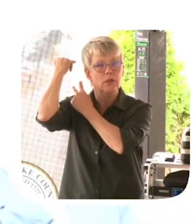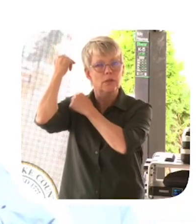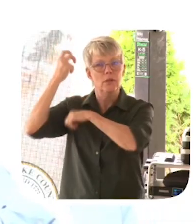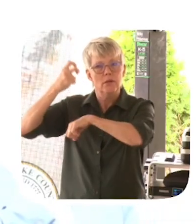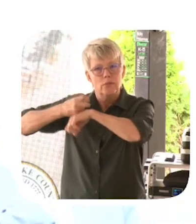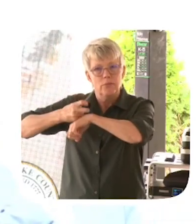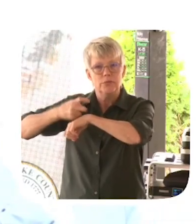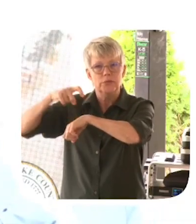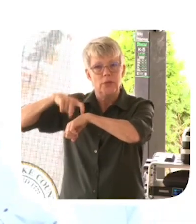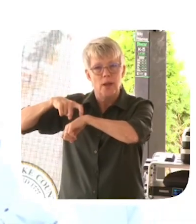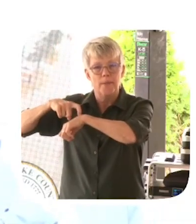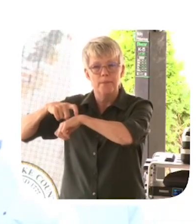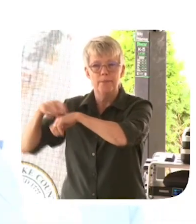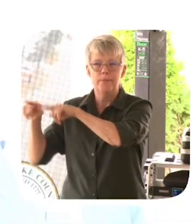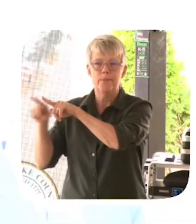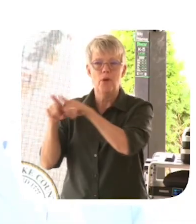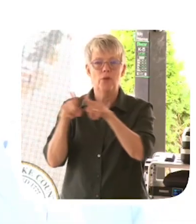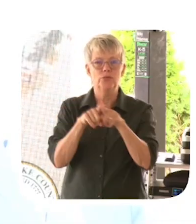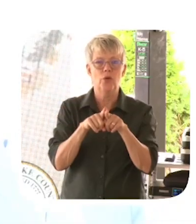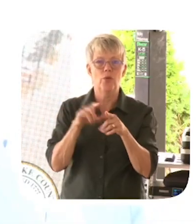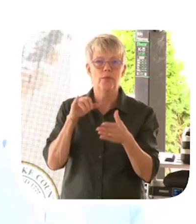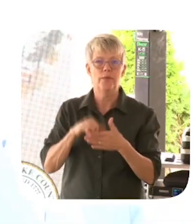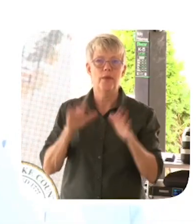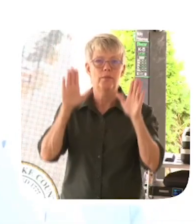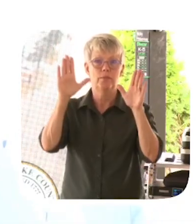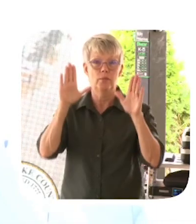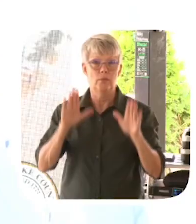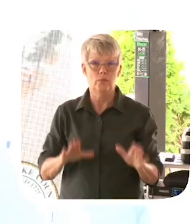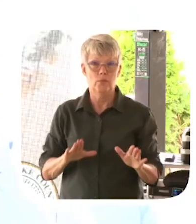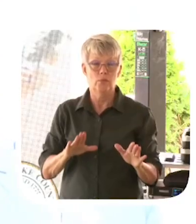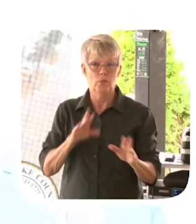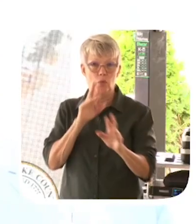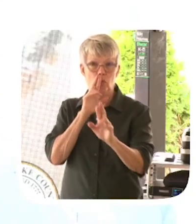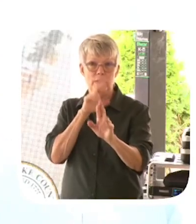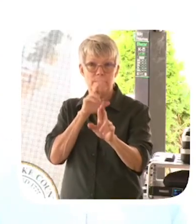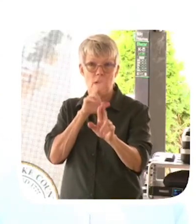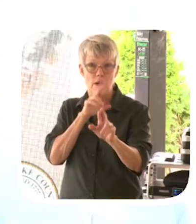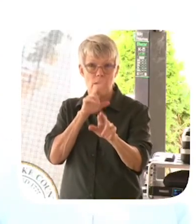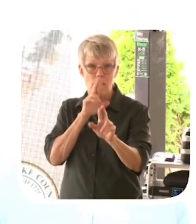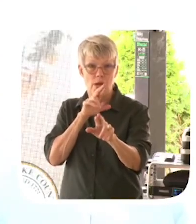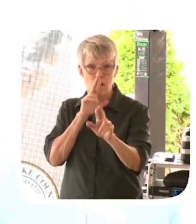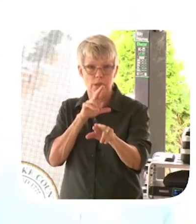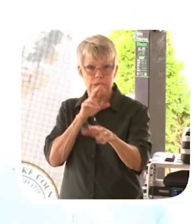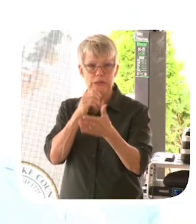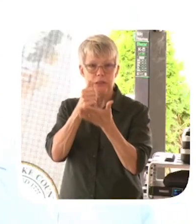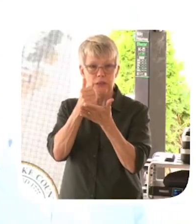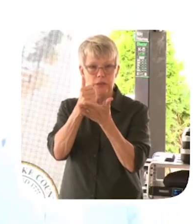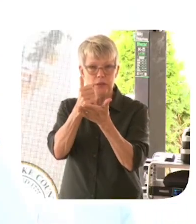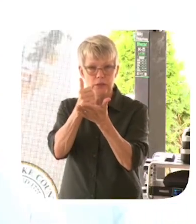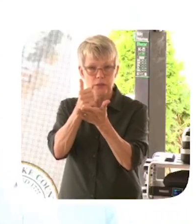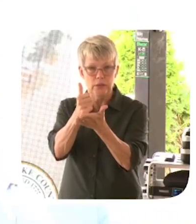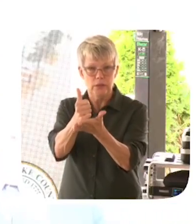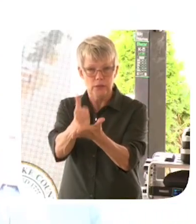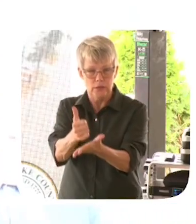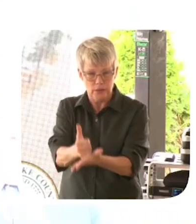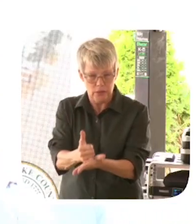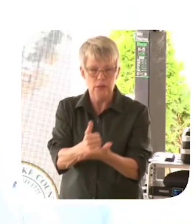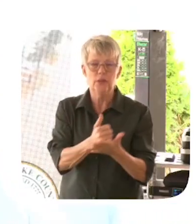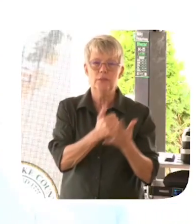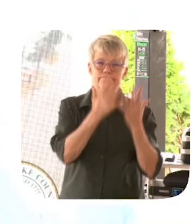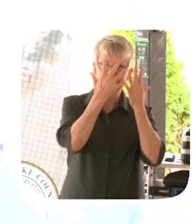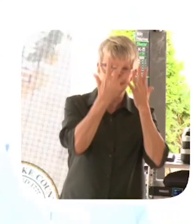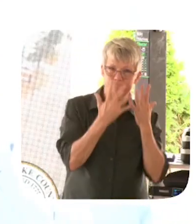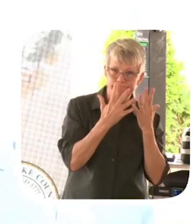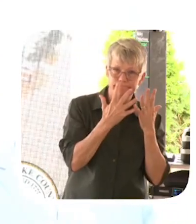hardships, but also the great response to those hardships. Not only on the tragedies, and there were many, but on the